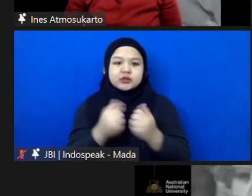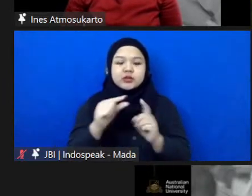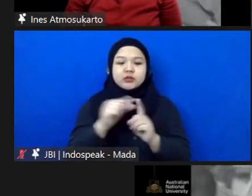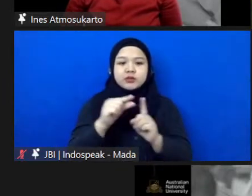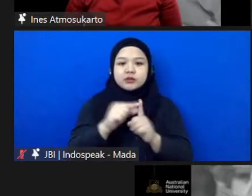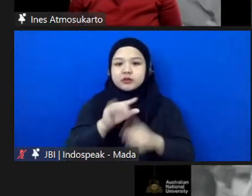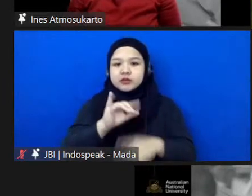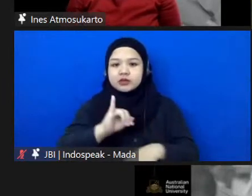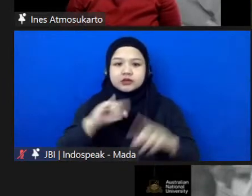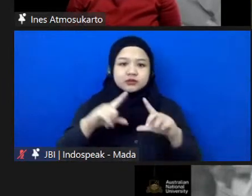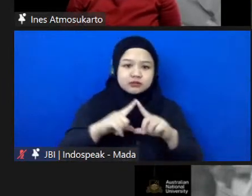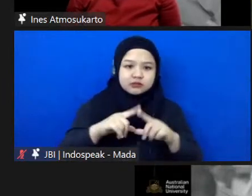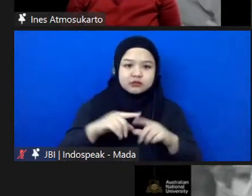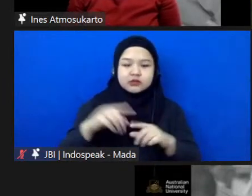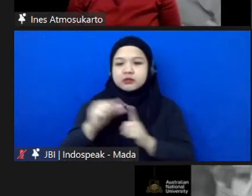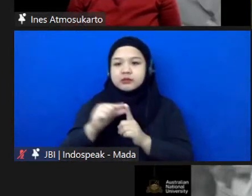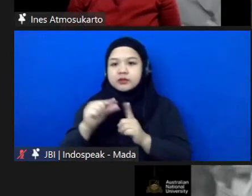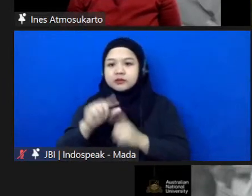and PPI Dunia.